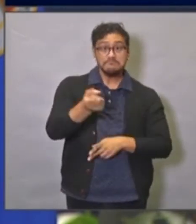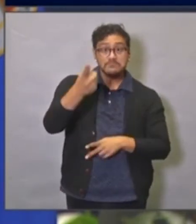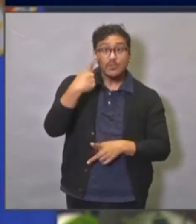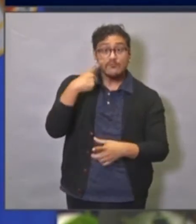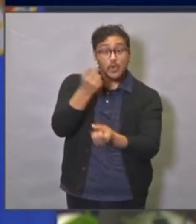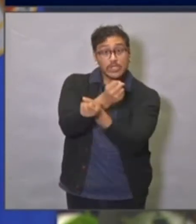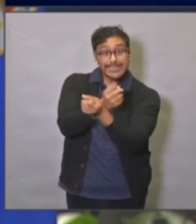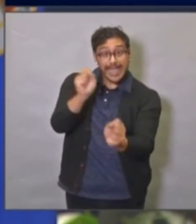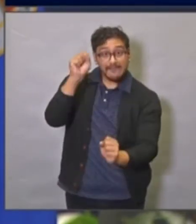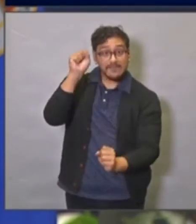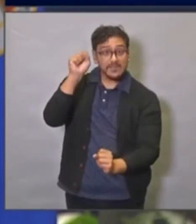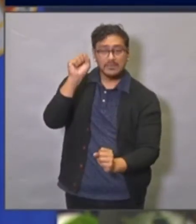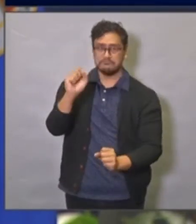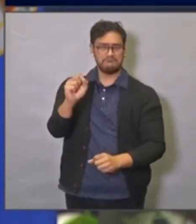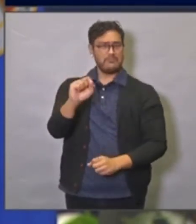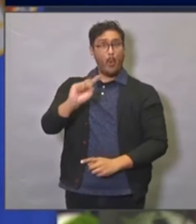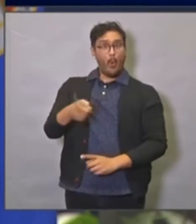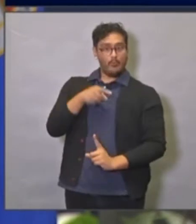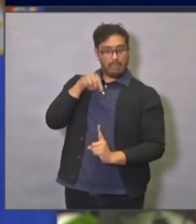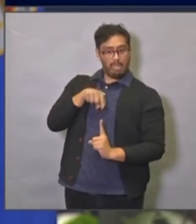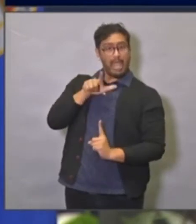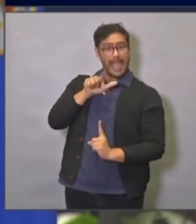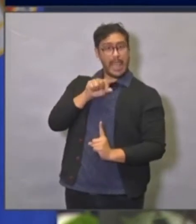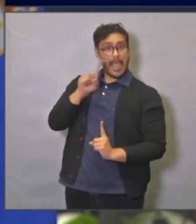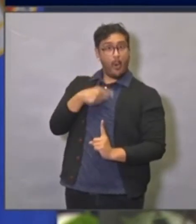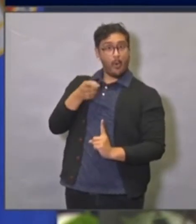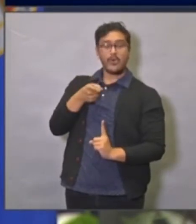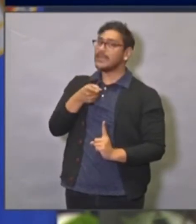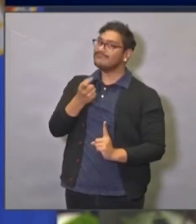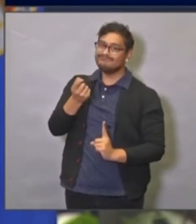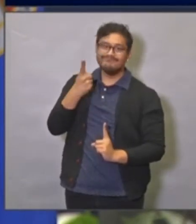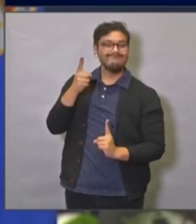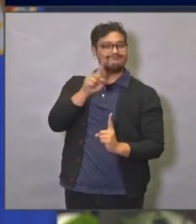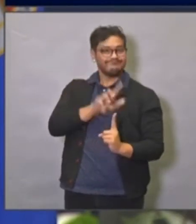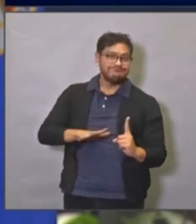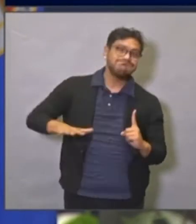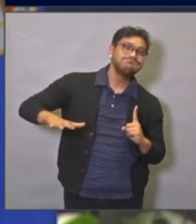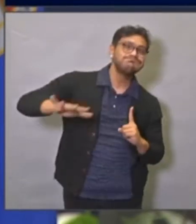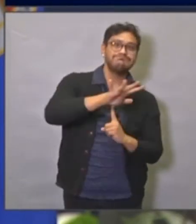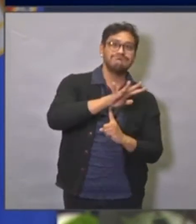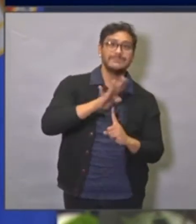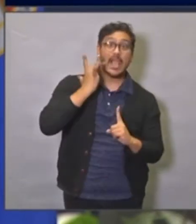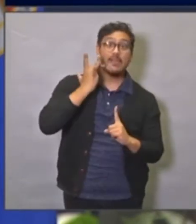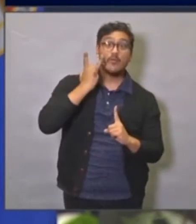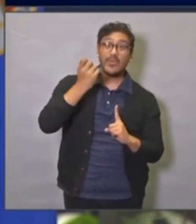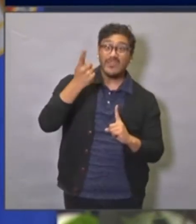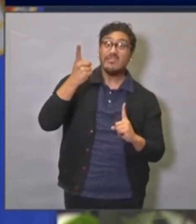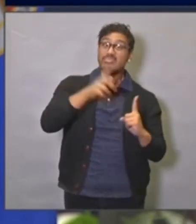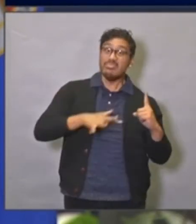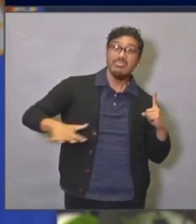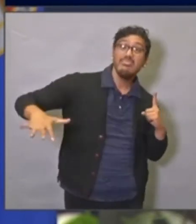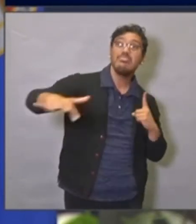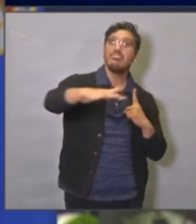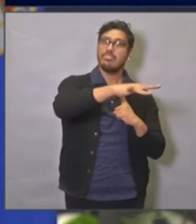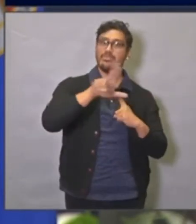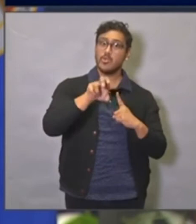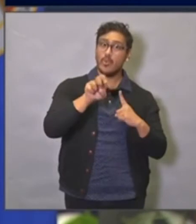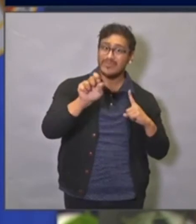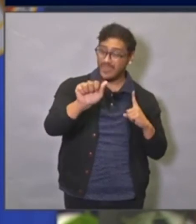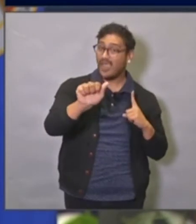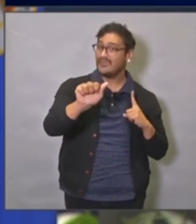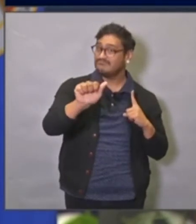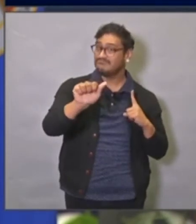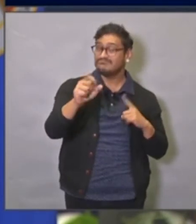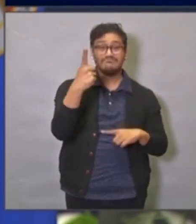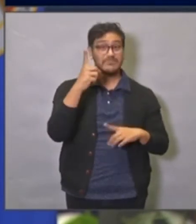unique to Los Angeles County. Cases are rising throughout California and across the nation. I want to highlight that while our numbers